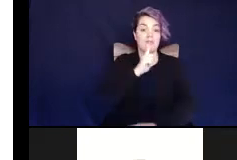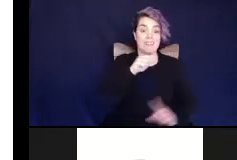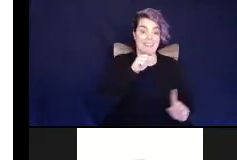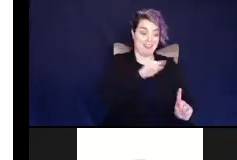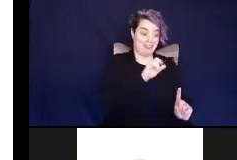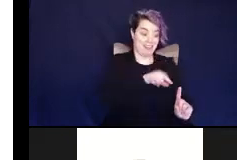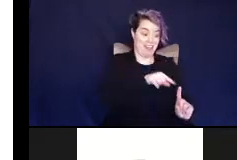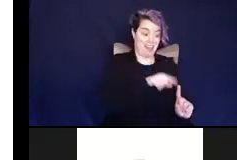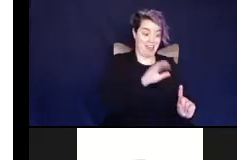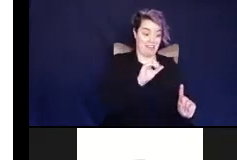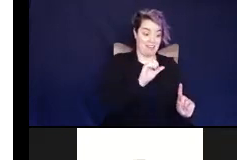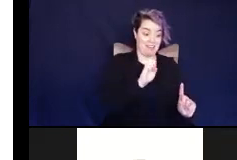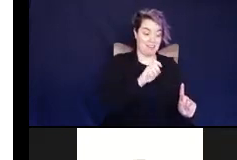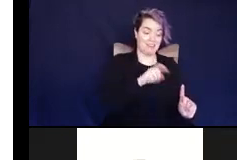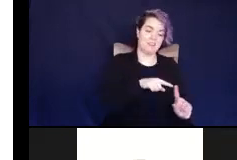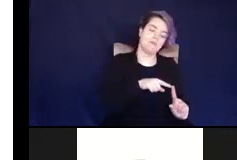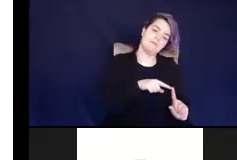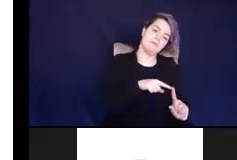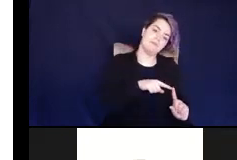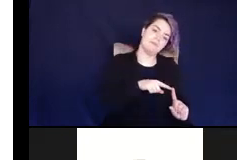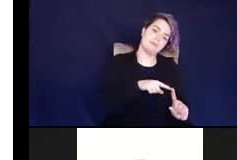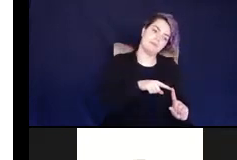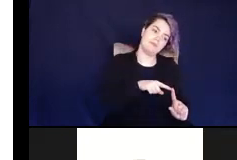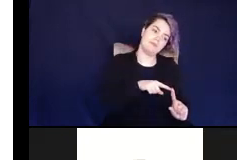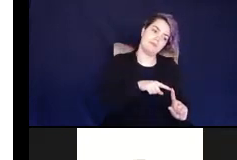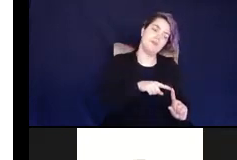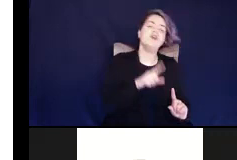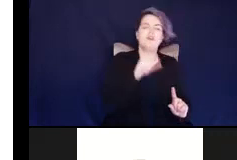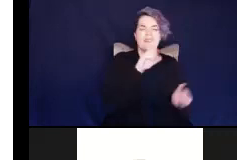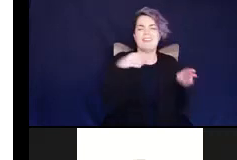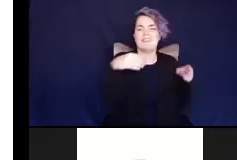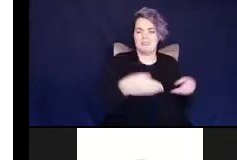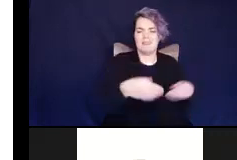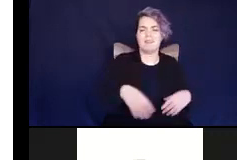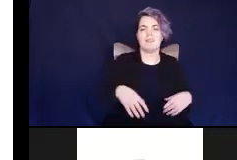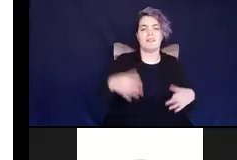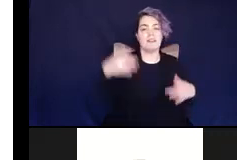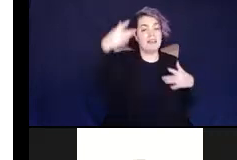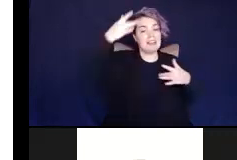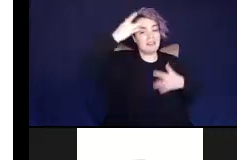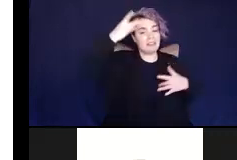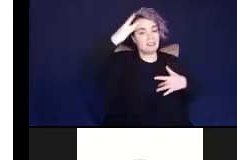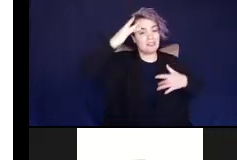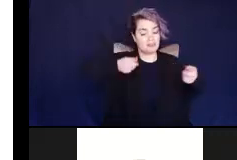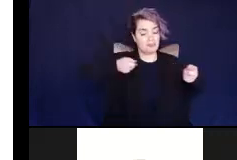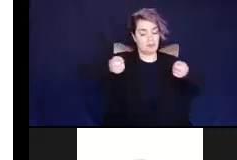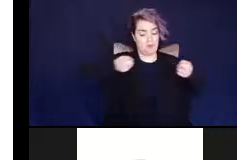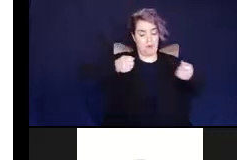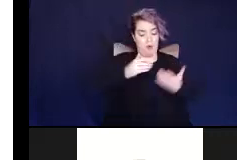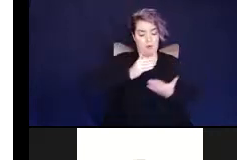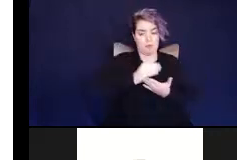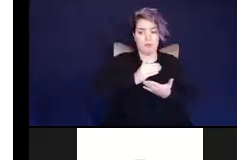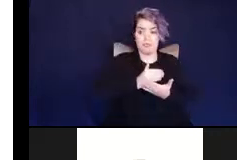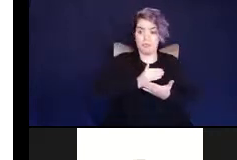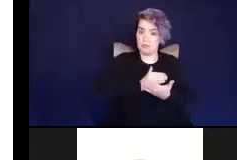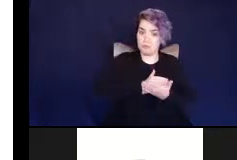up being much more around infection control procedures in the hospitals. And there were some basic things that